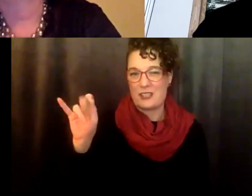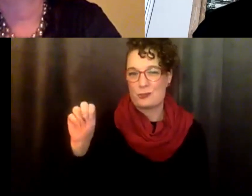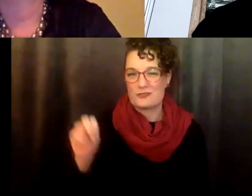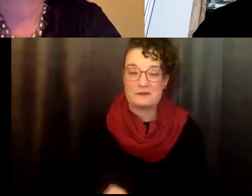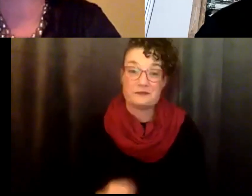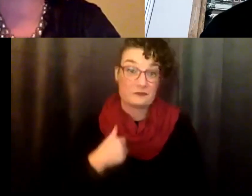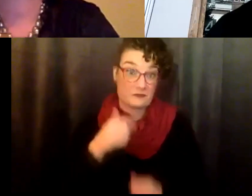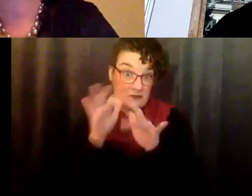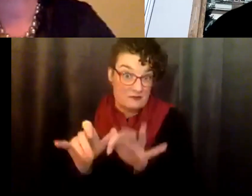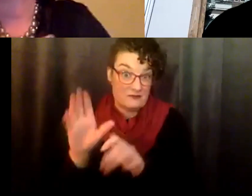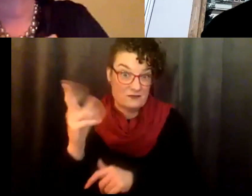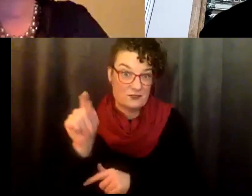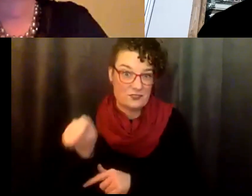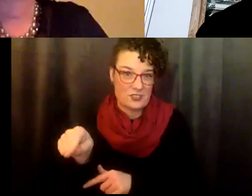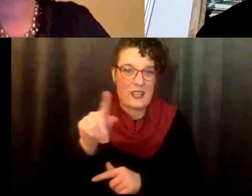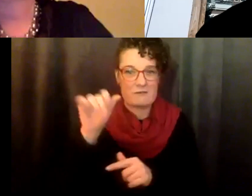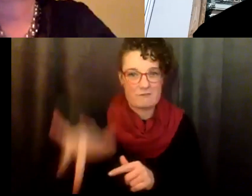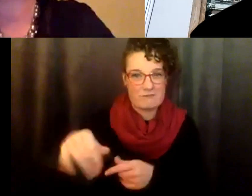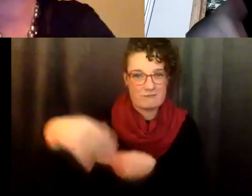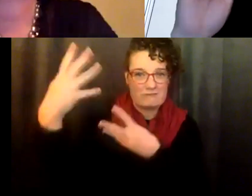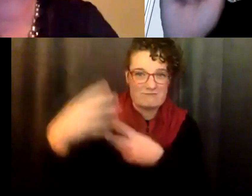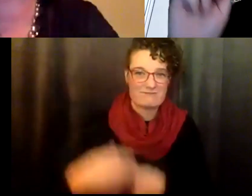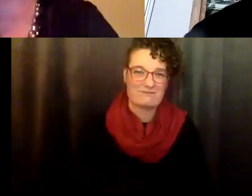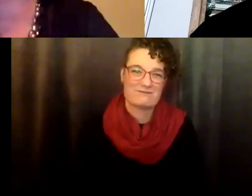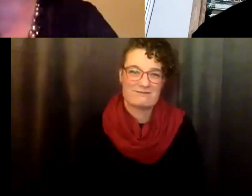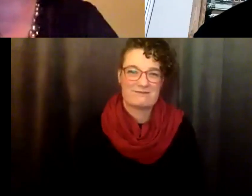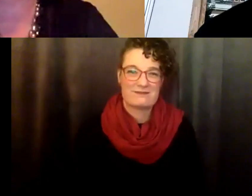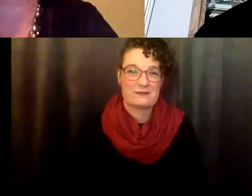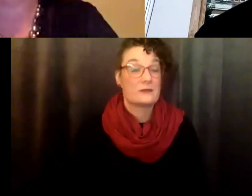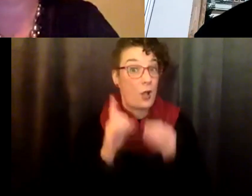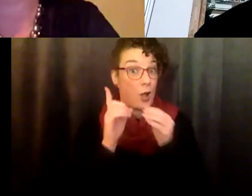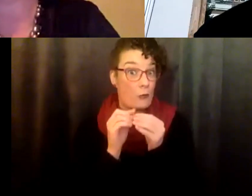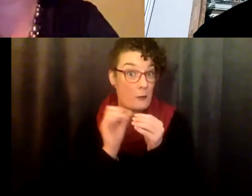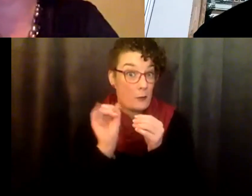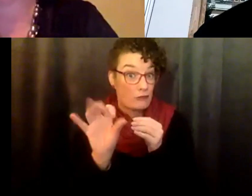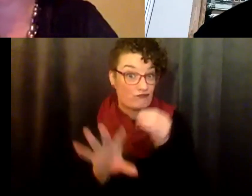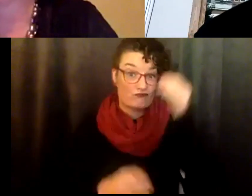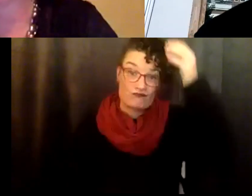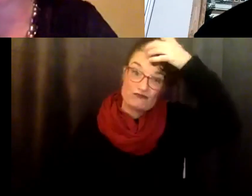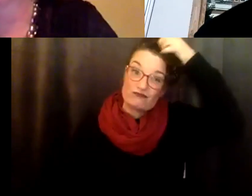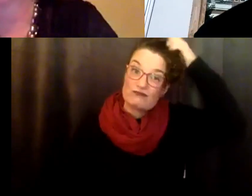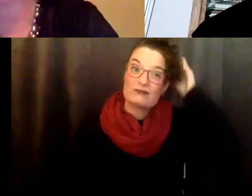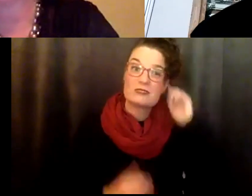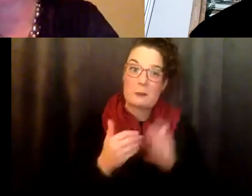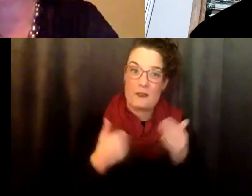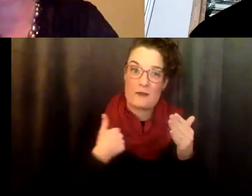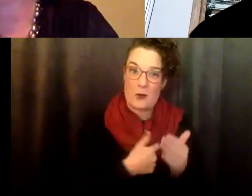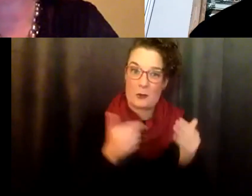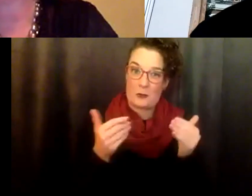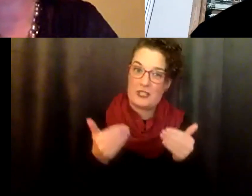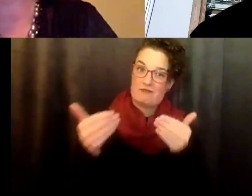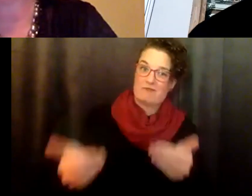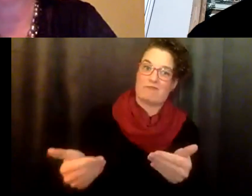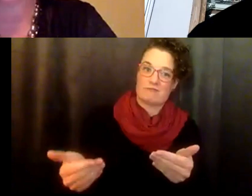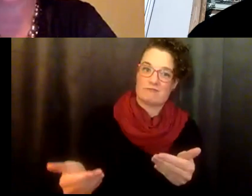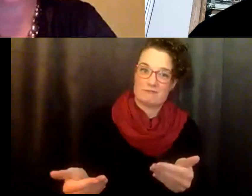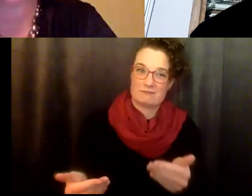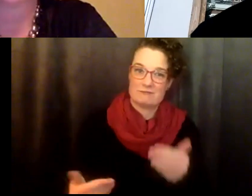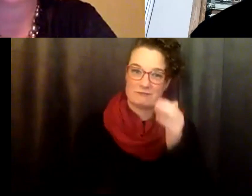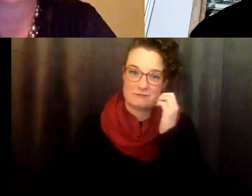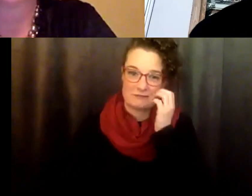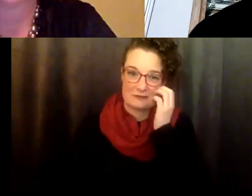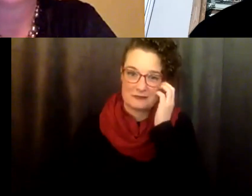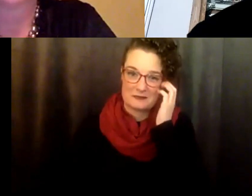the chat throughout the event. One more thing I want to mention before we start